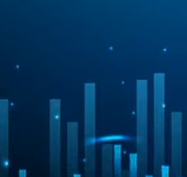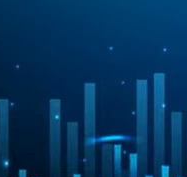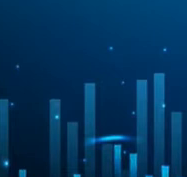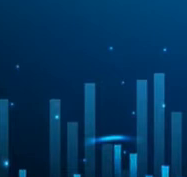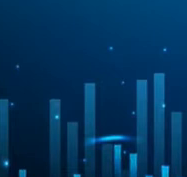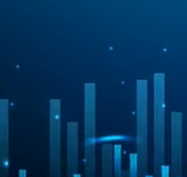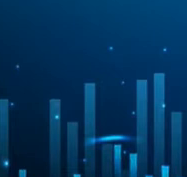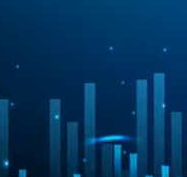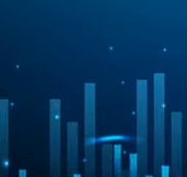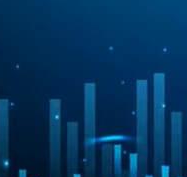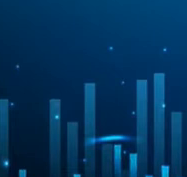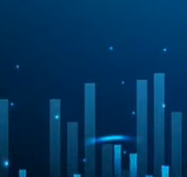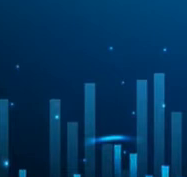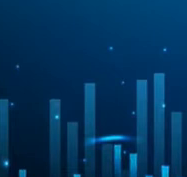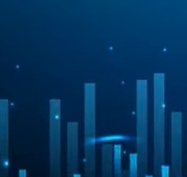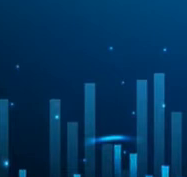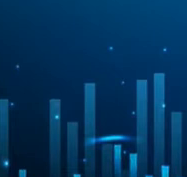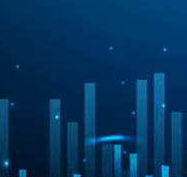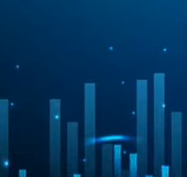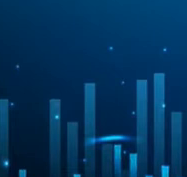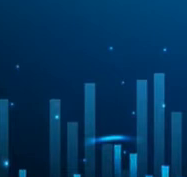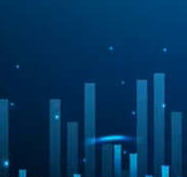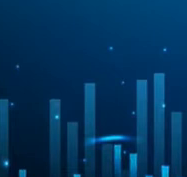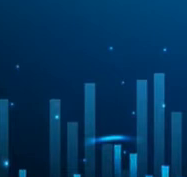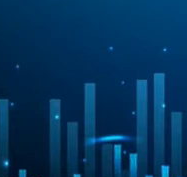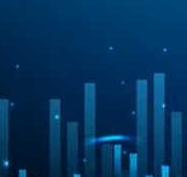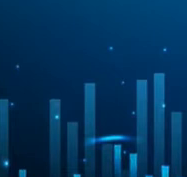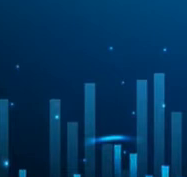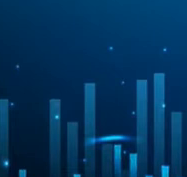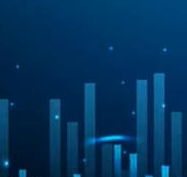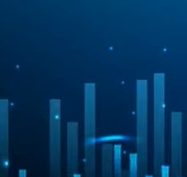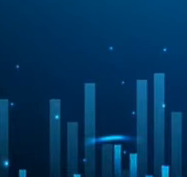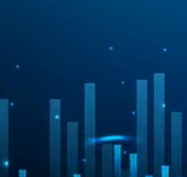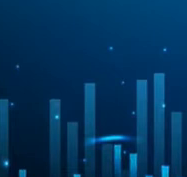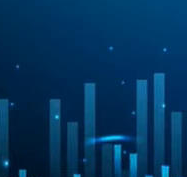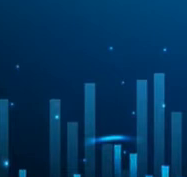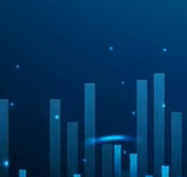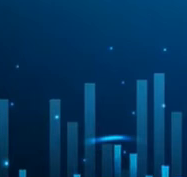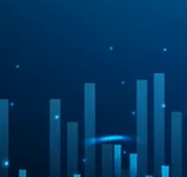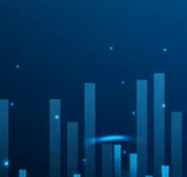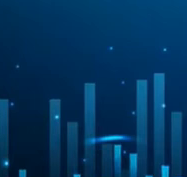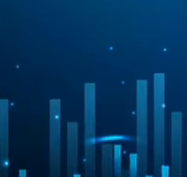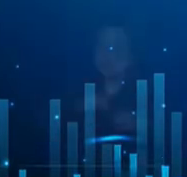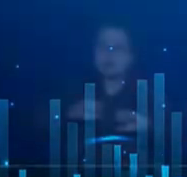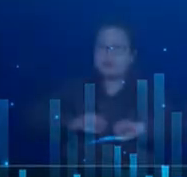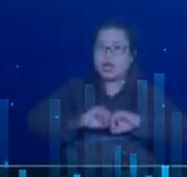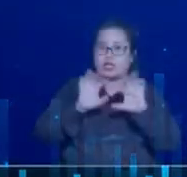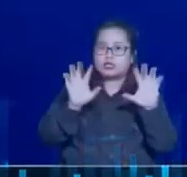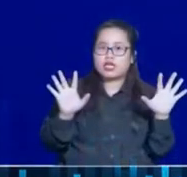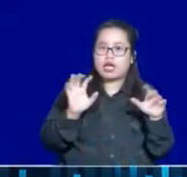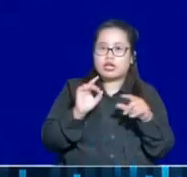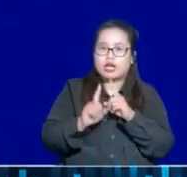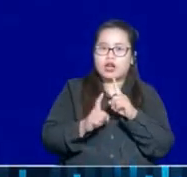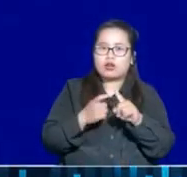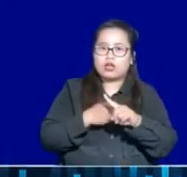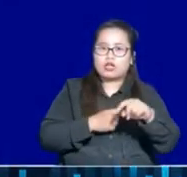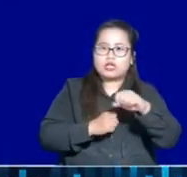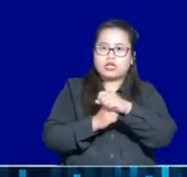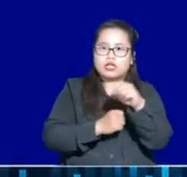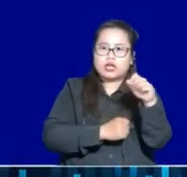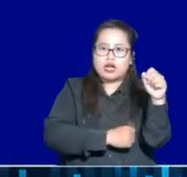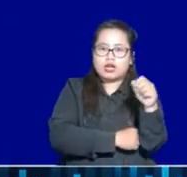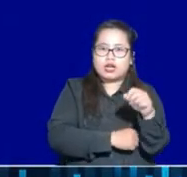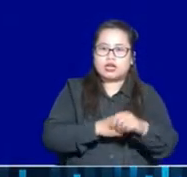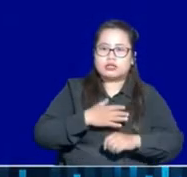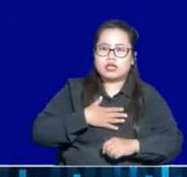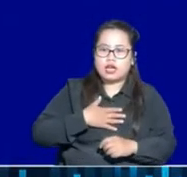Indonesia's growth. I'm going to explain in my framework why is manufacturing so important. And